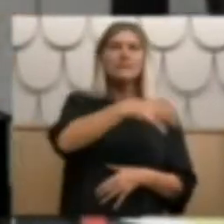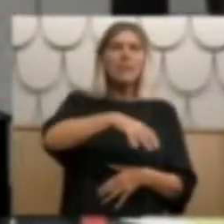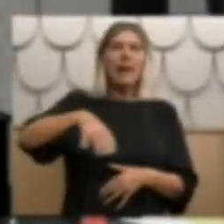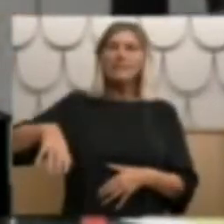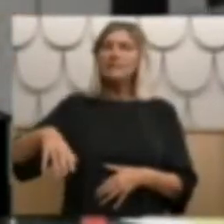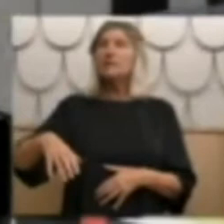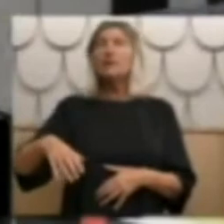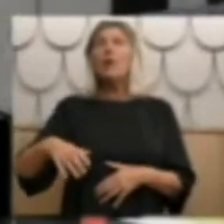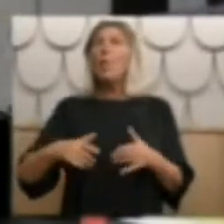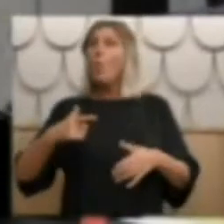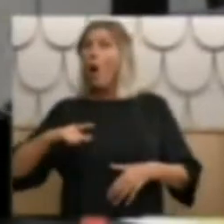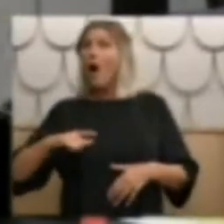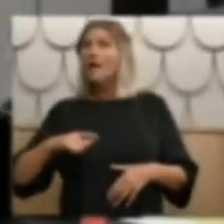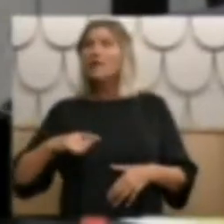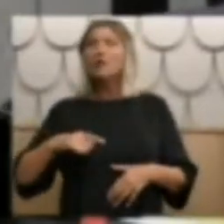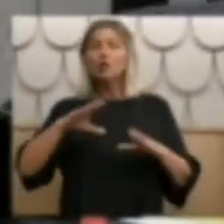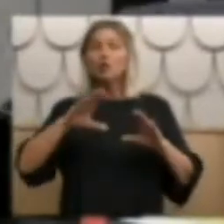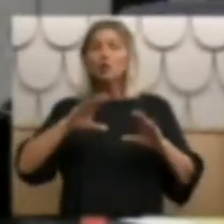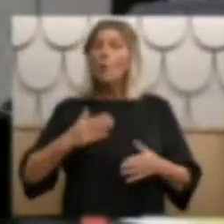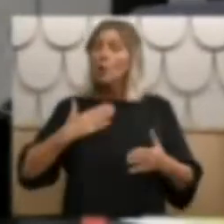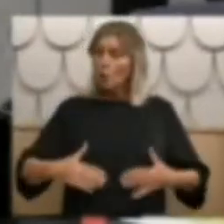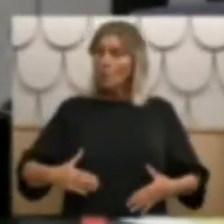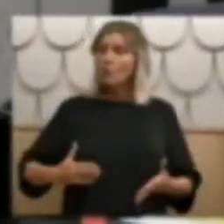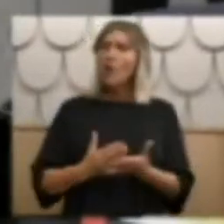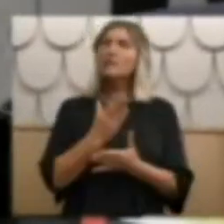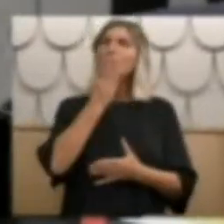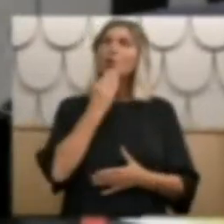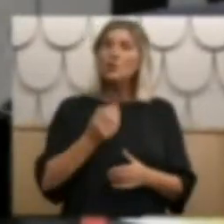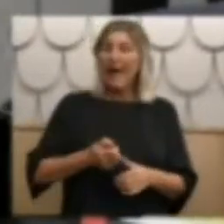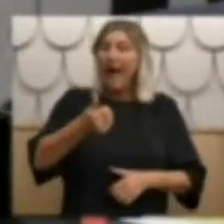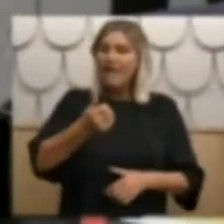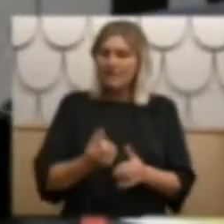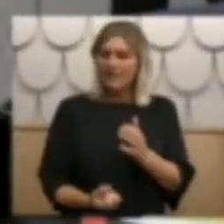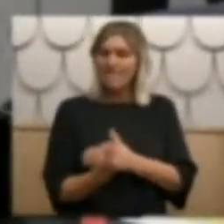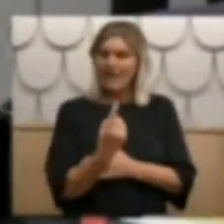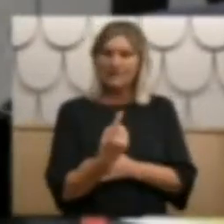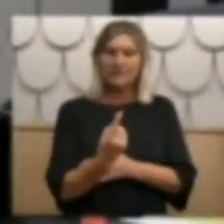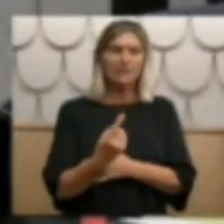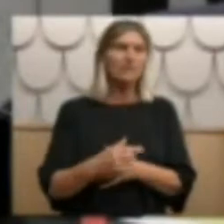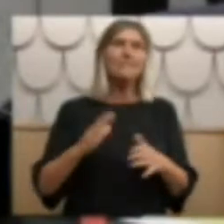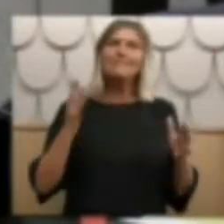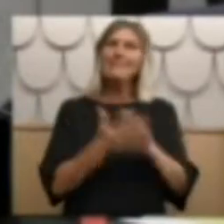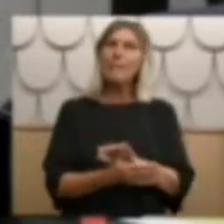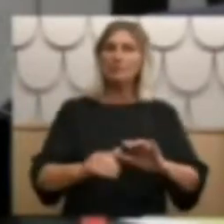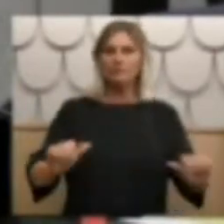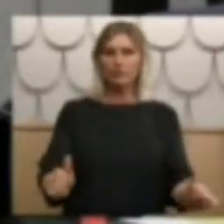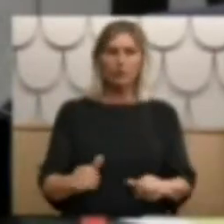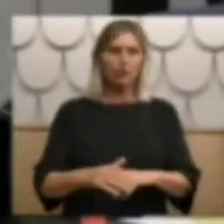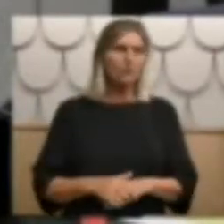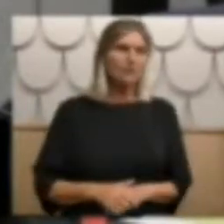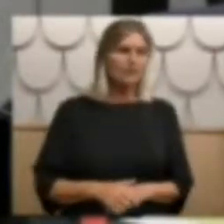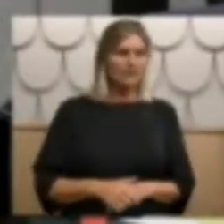at the bottom of the cliff model. Rather, it would infuse and inculcate thinking at the policy development